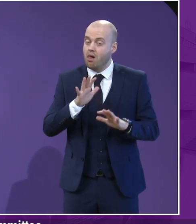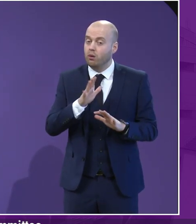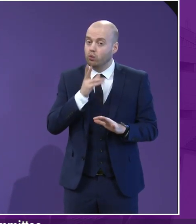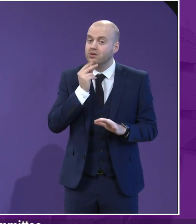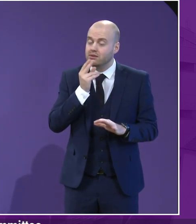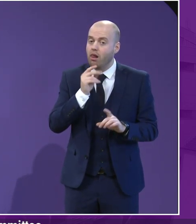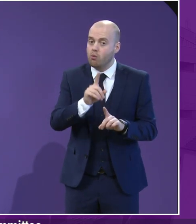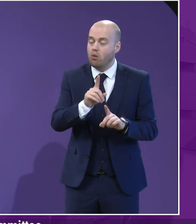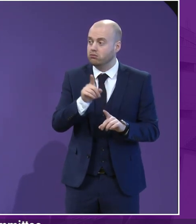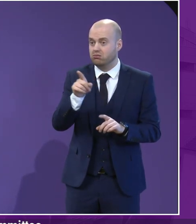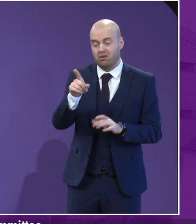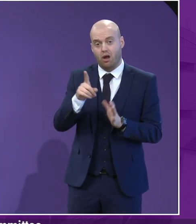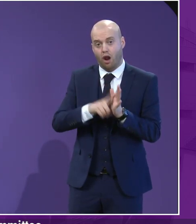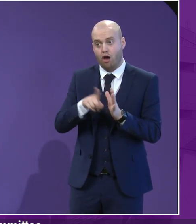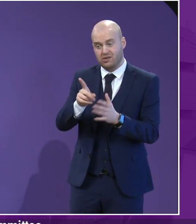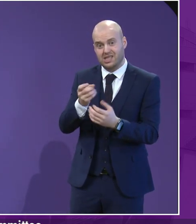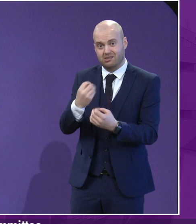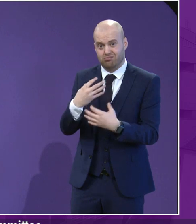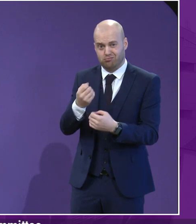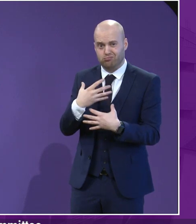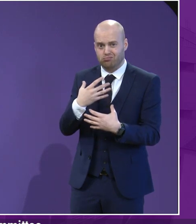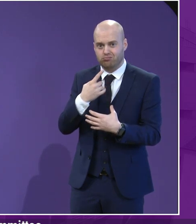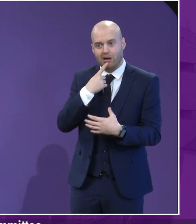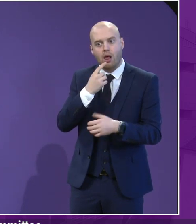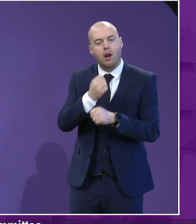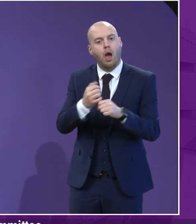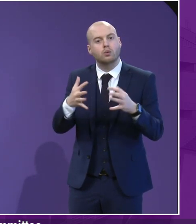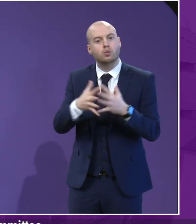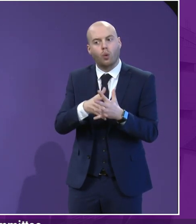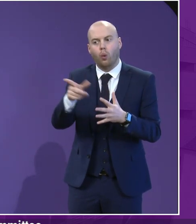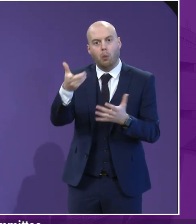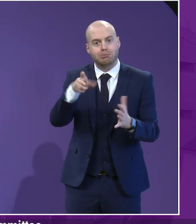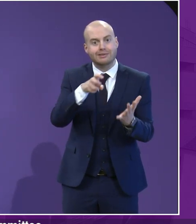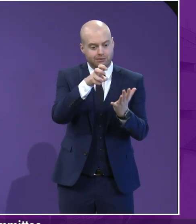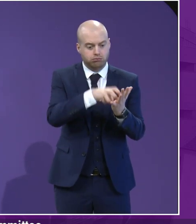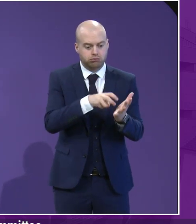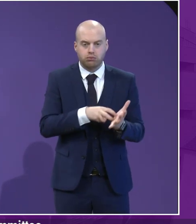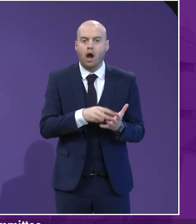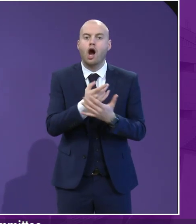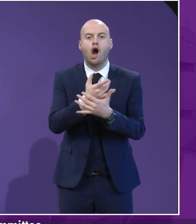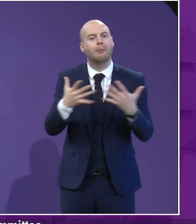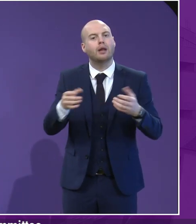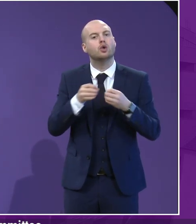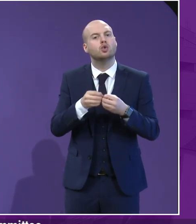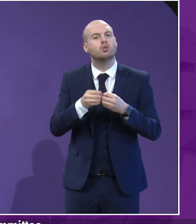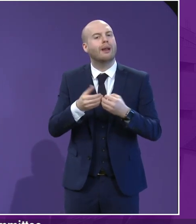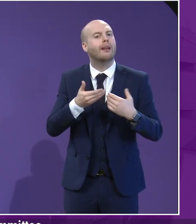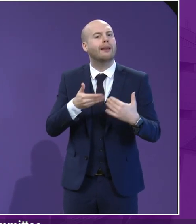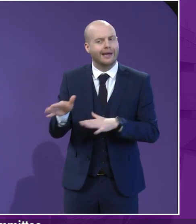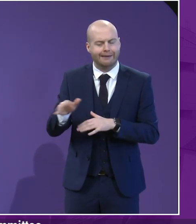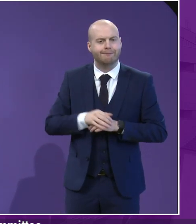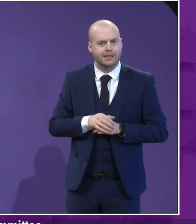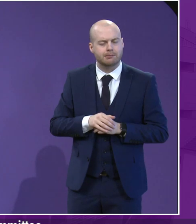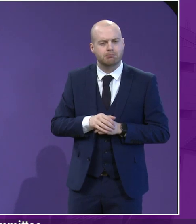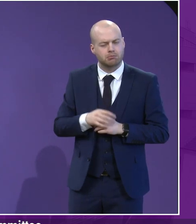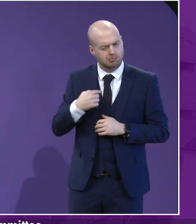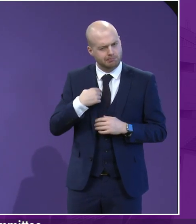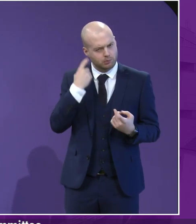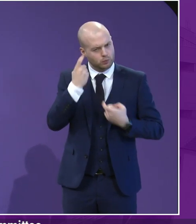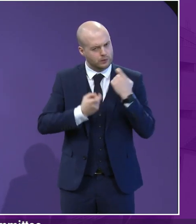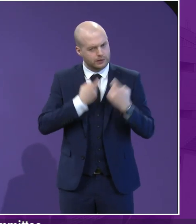overtly, they're not intentionally, but, you know, this three-day policy, it cannot be applied to everybody. There needs to be a consideration of how that's going to impact students